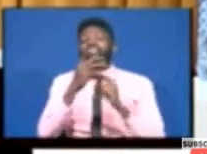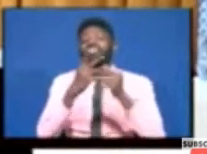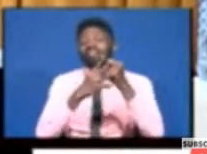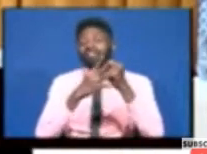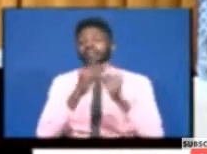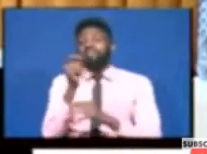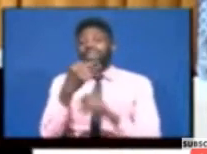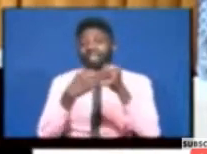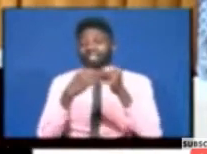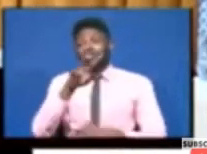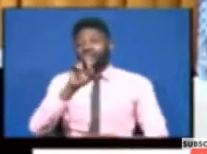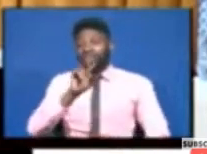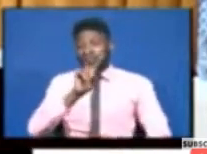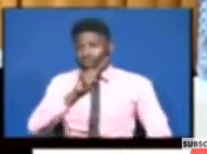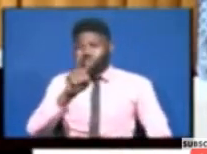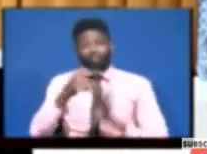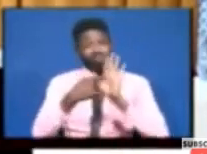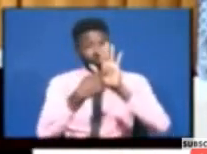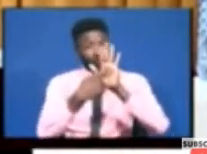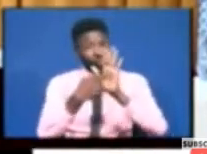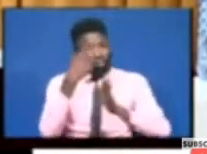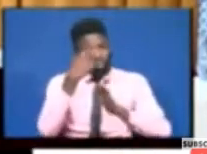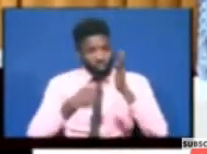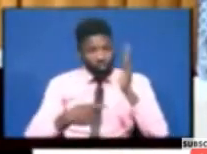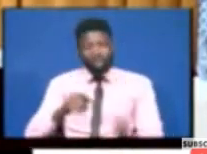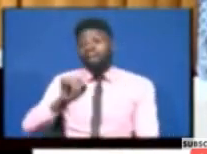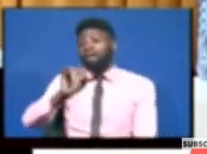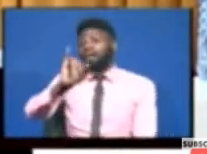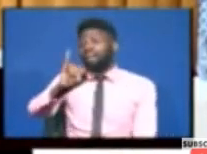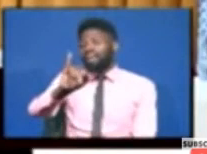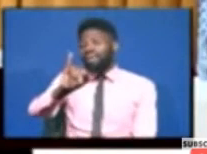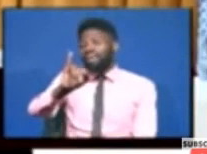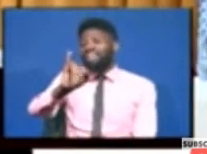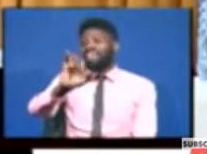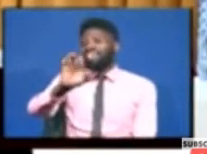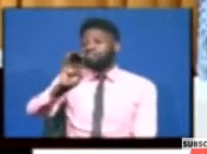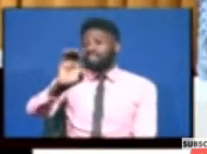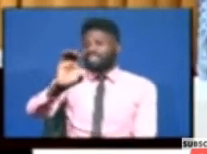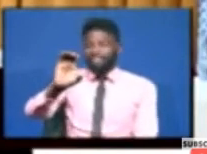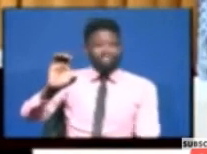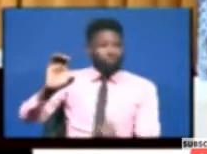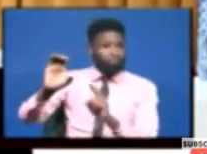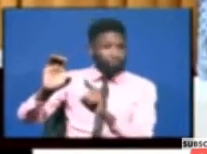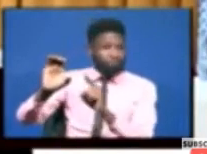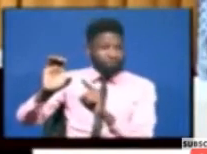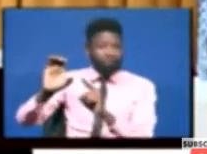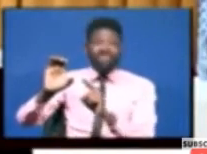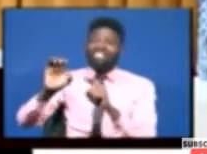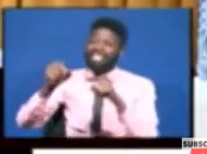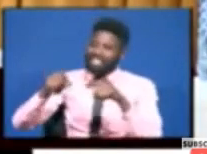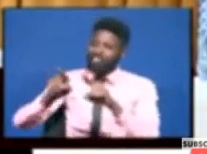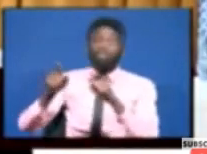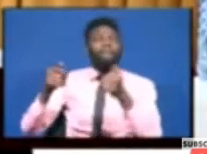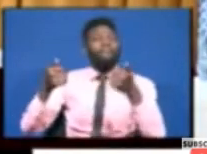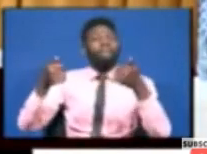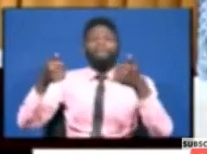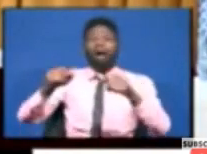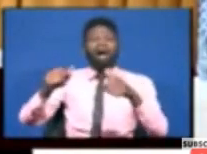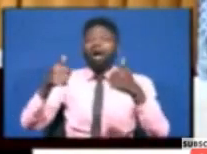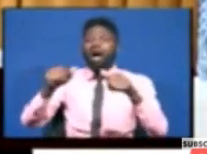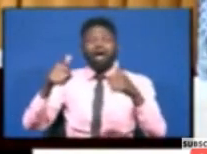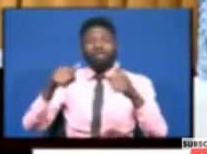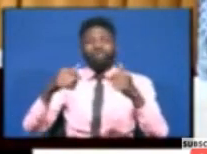the Independent Electoral and Boundaries Commission, IEBC, has not yet garnered